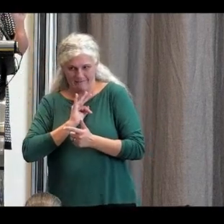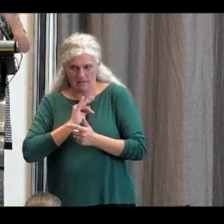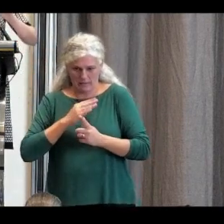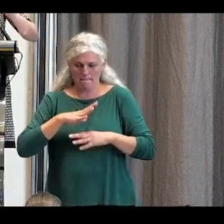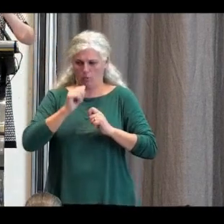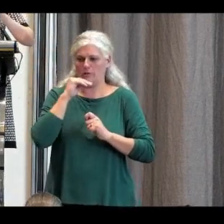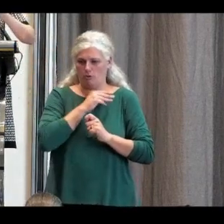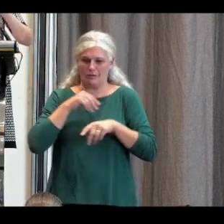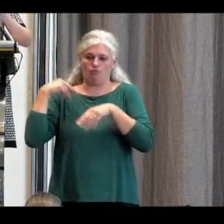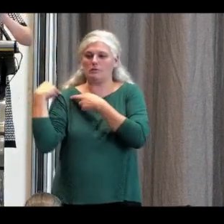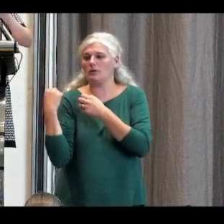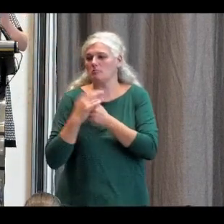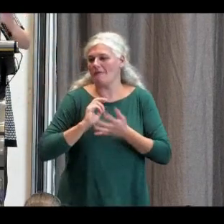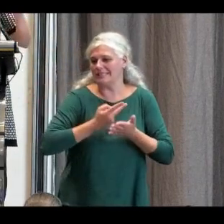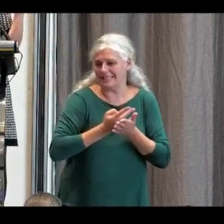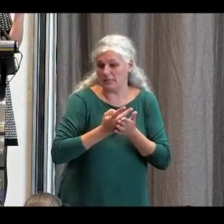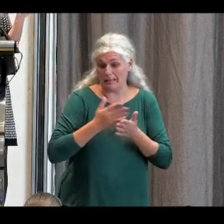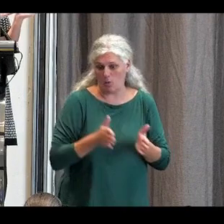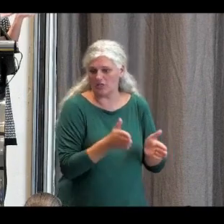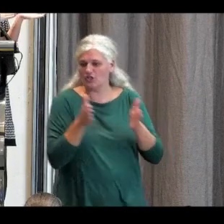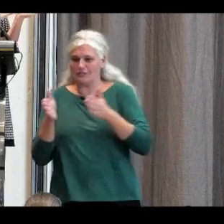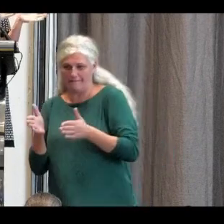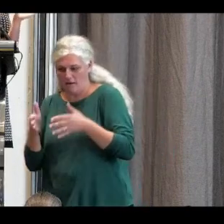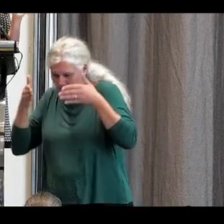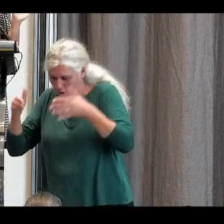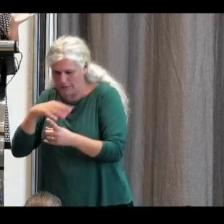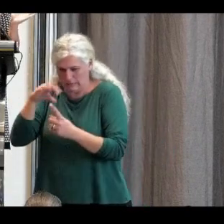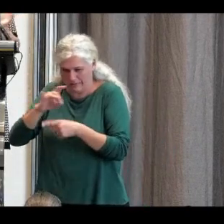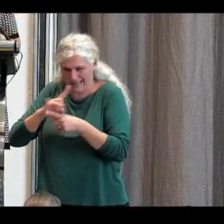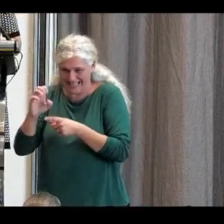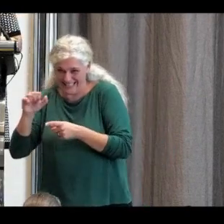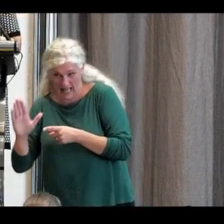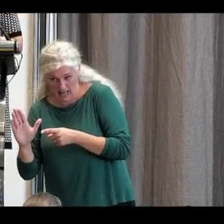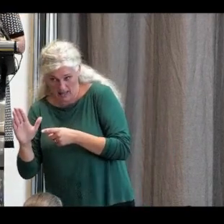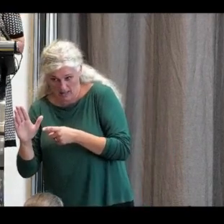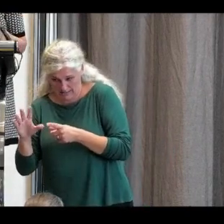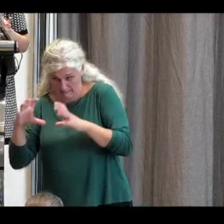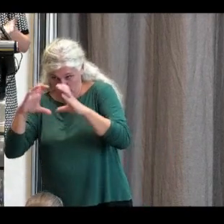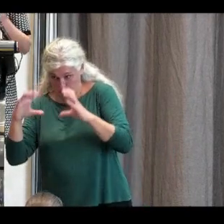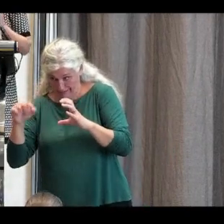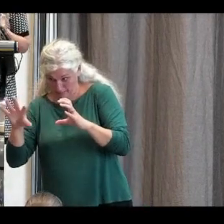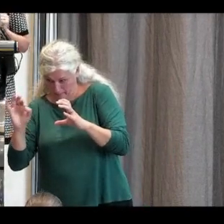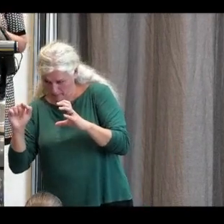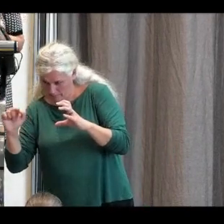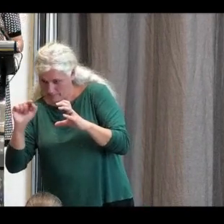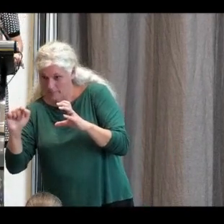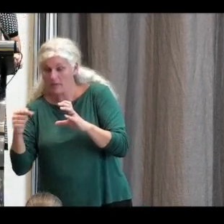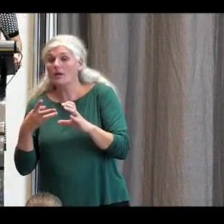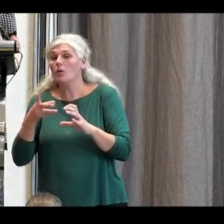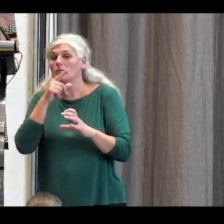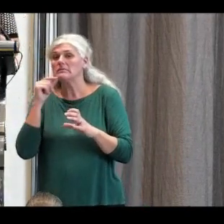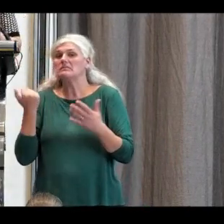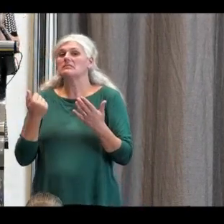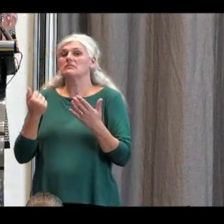players. Here we decided to focus on some certain types of cells that would, I would say,